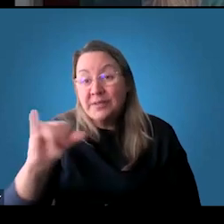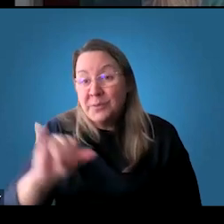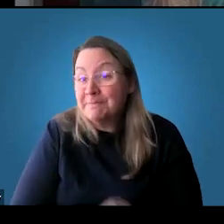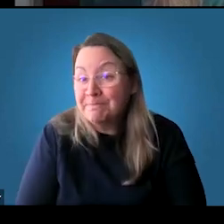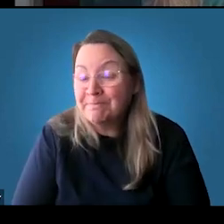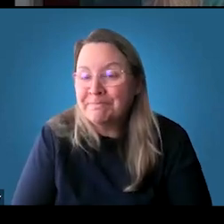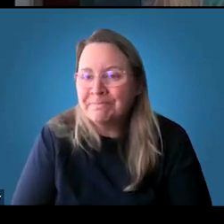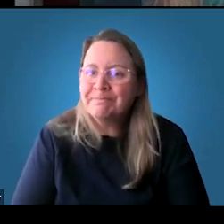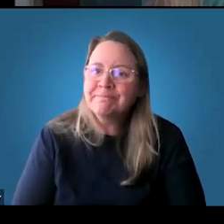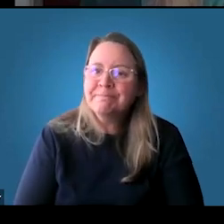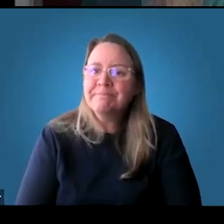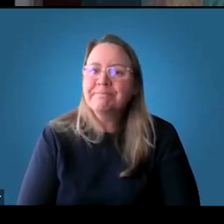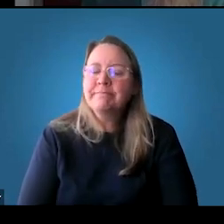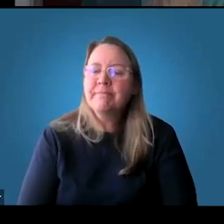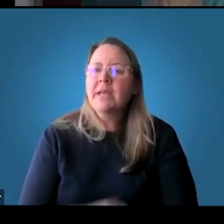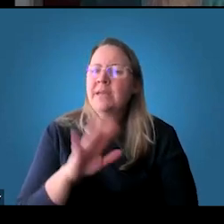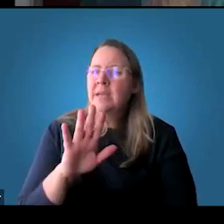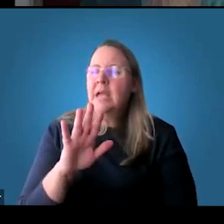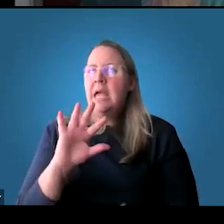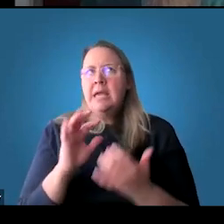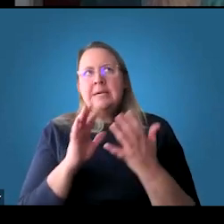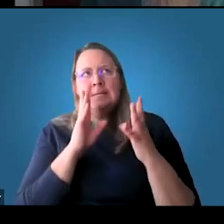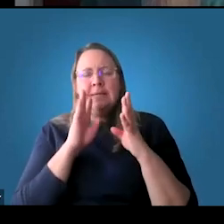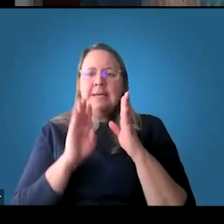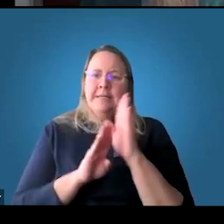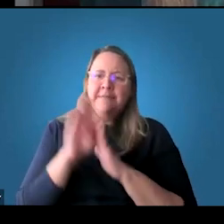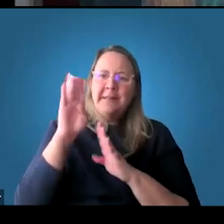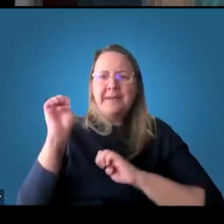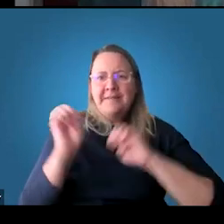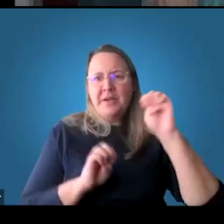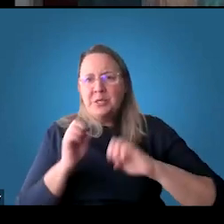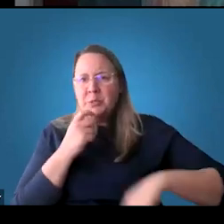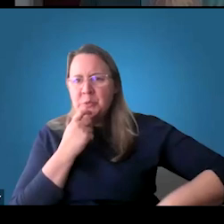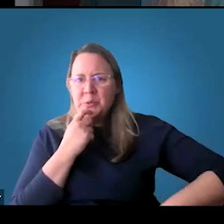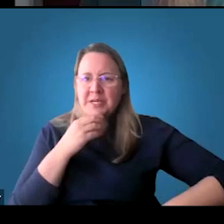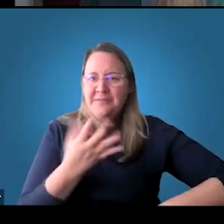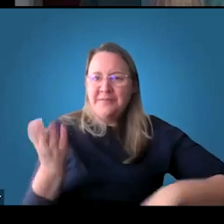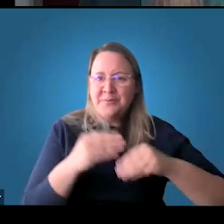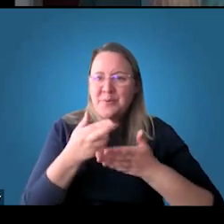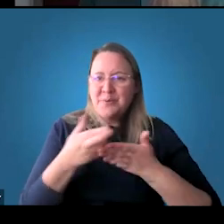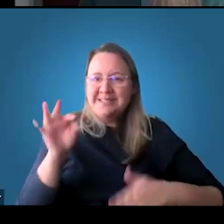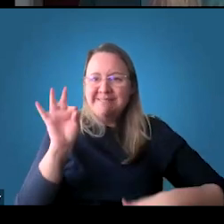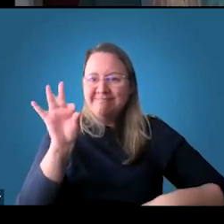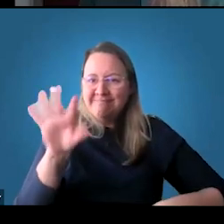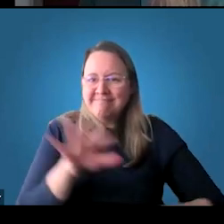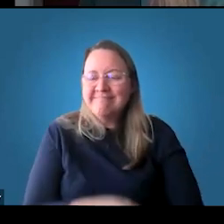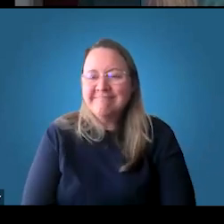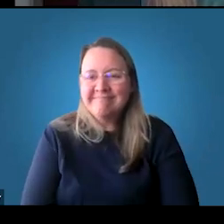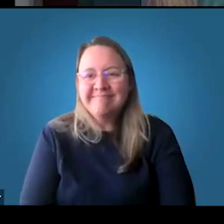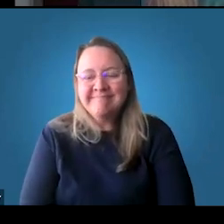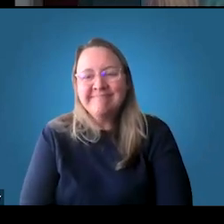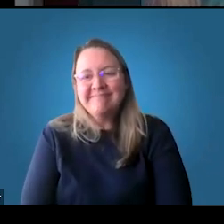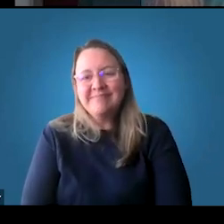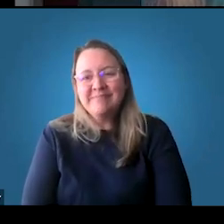As you continue your evaluation journey, I want to share a few more resources that I want to just call out